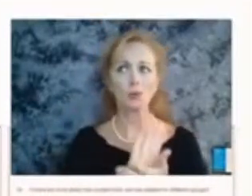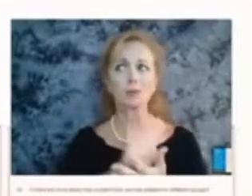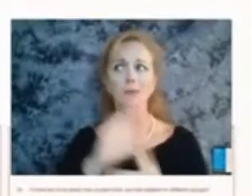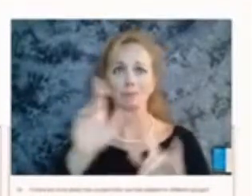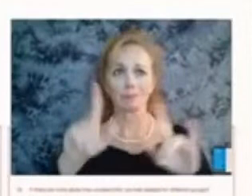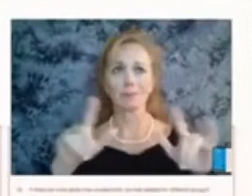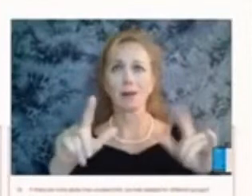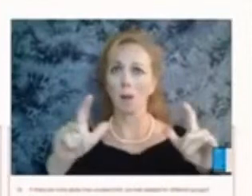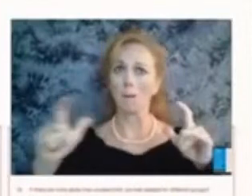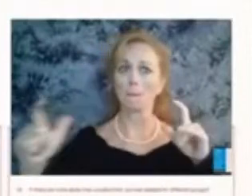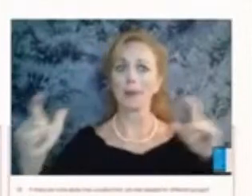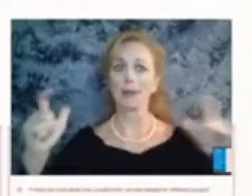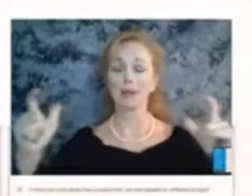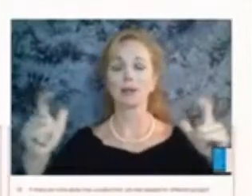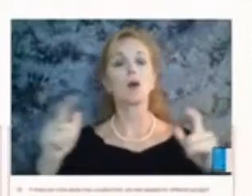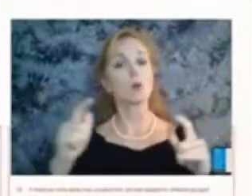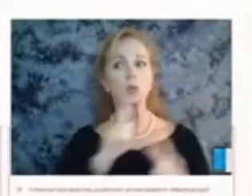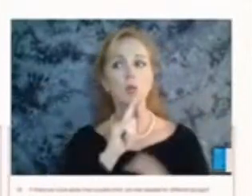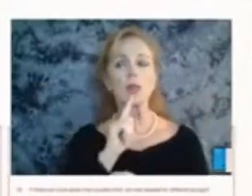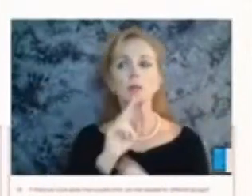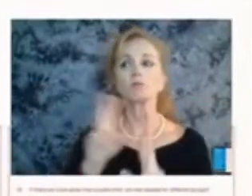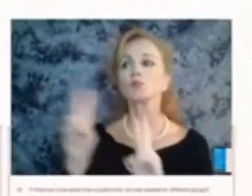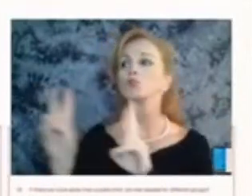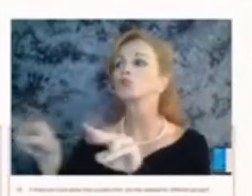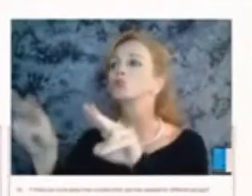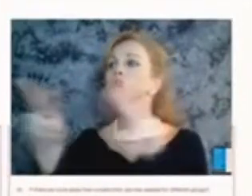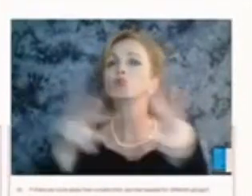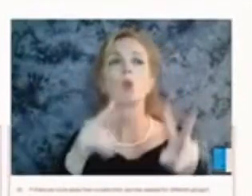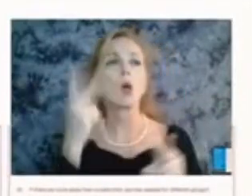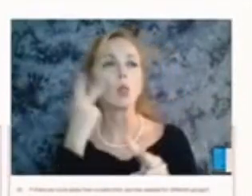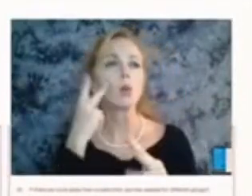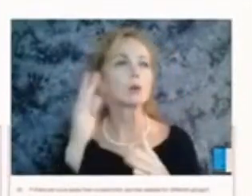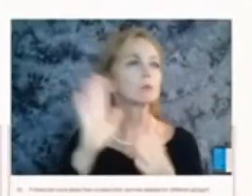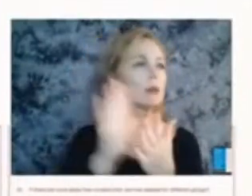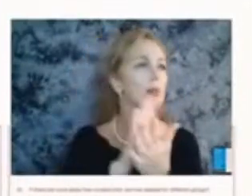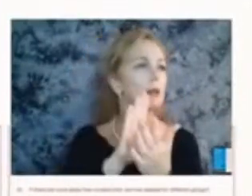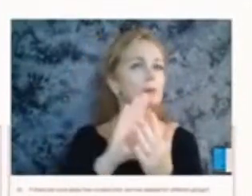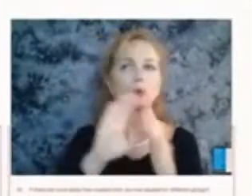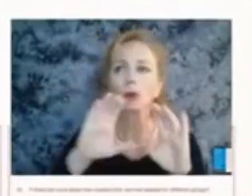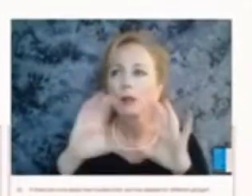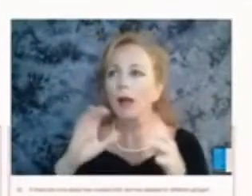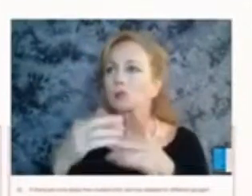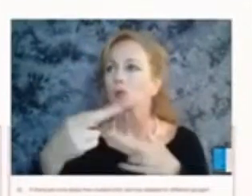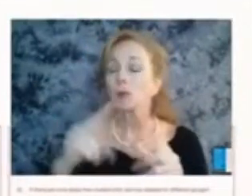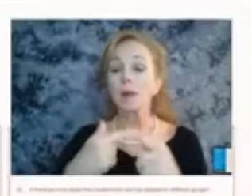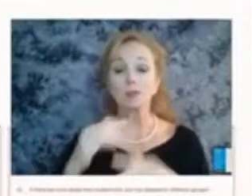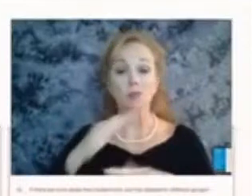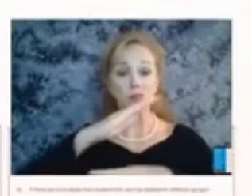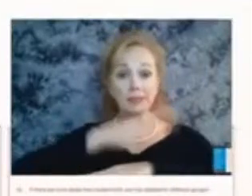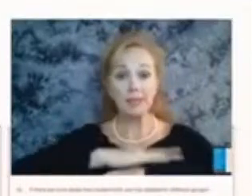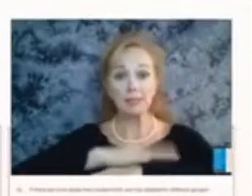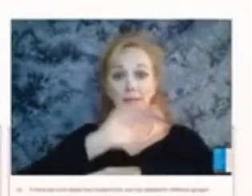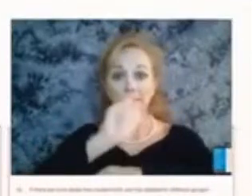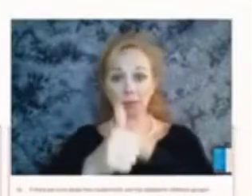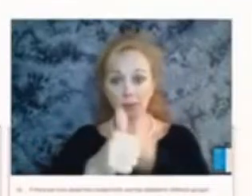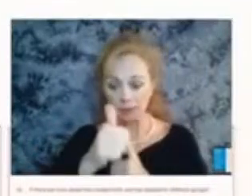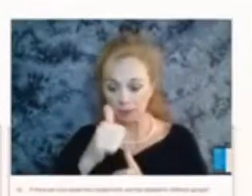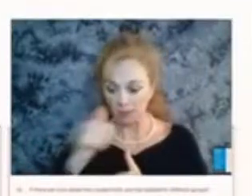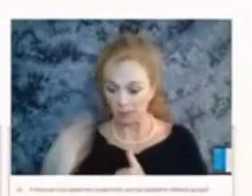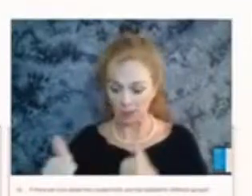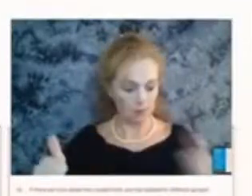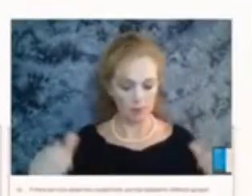ensuring that we walk those properties, walk those classrooms, and be sure that desks are the way they should be, students are socially